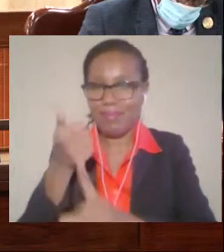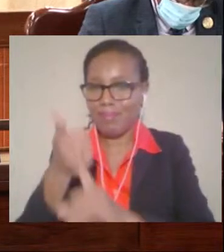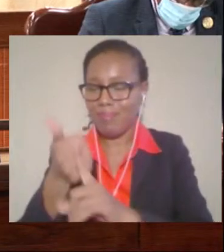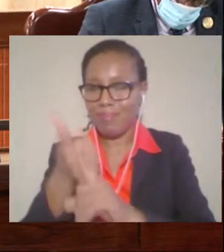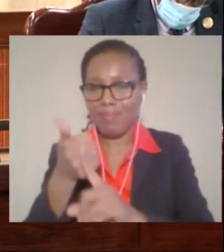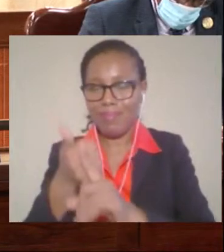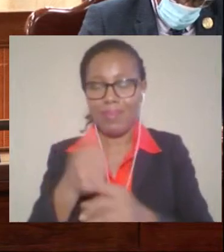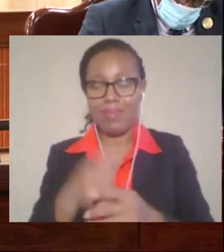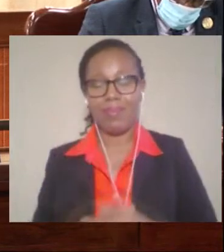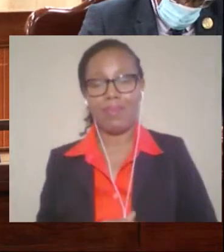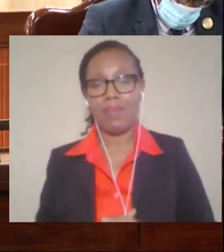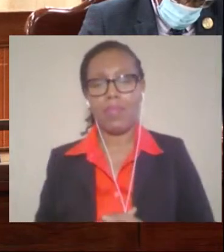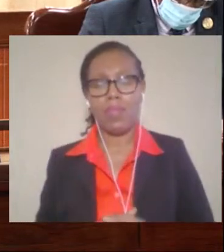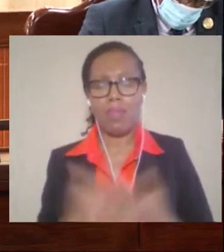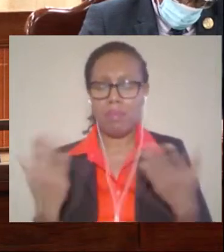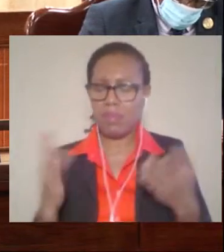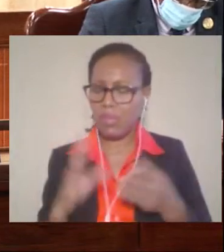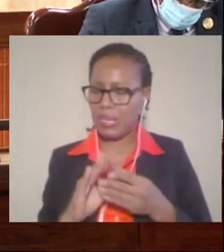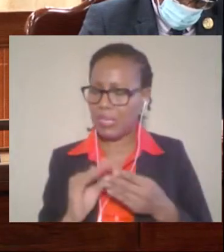fiscal incentives